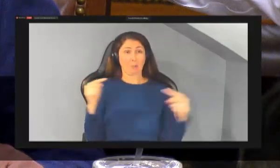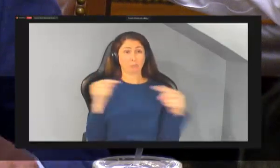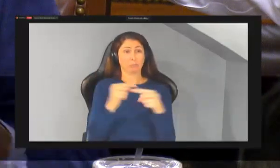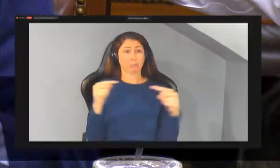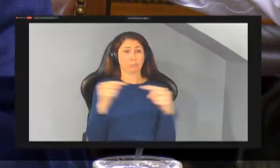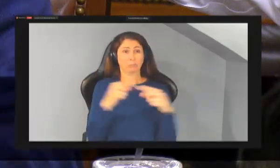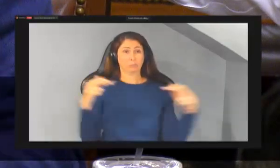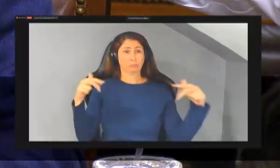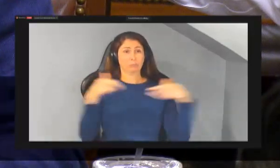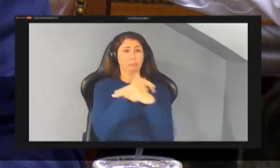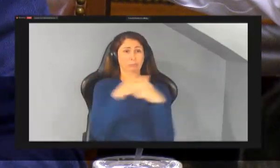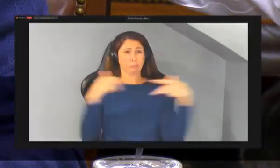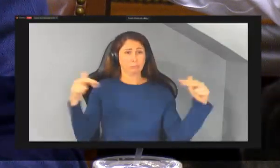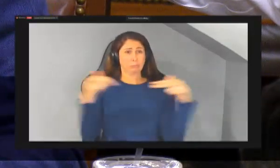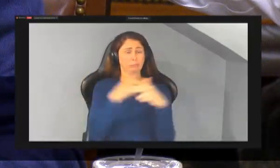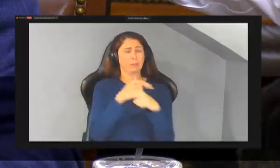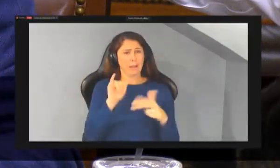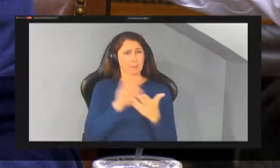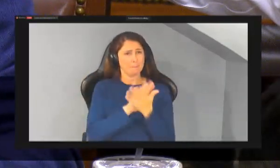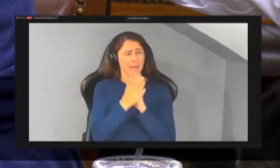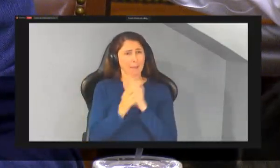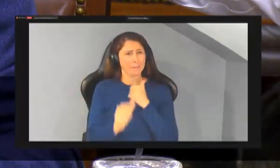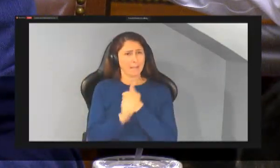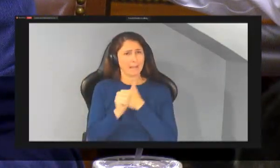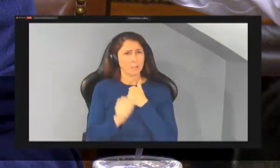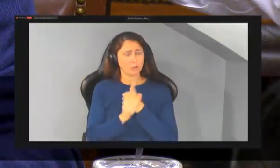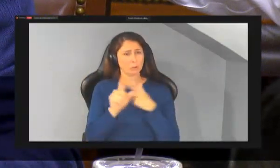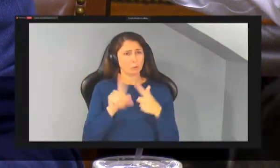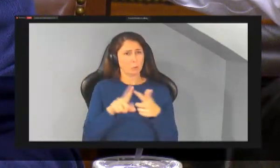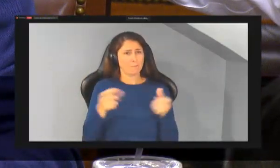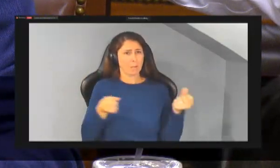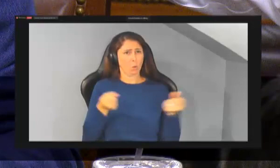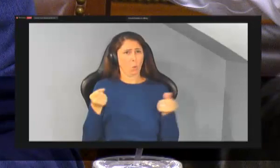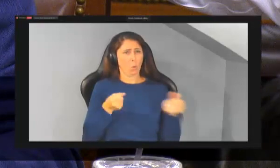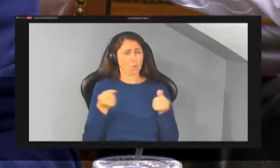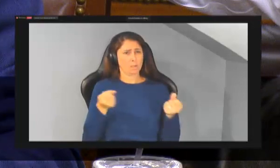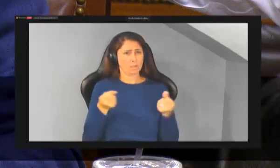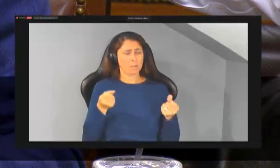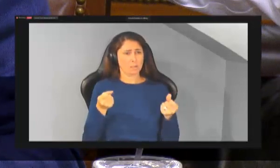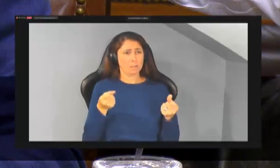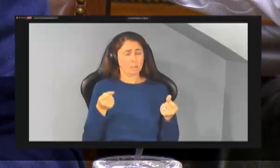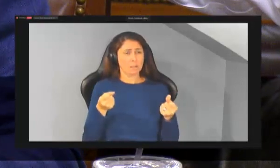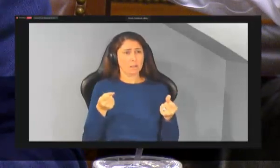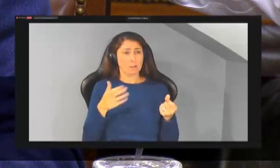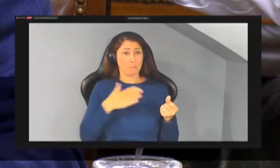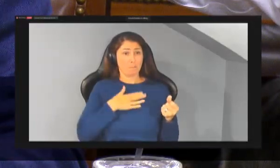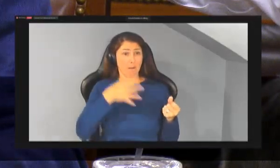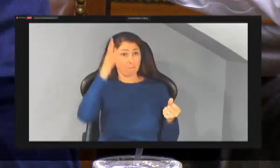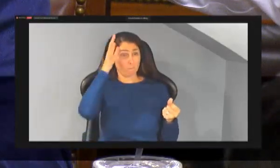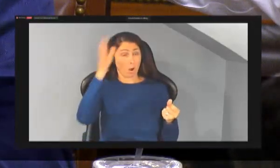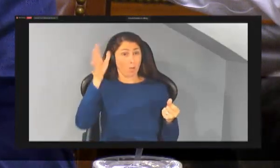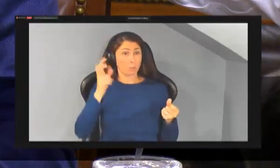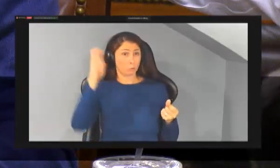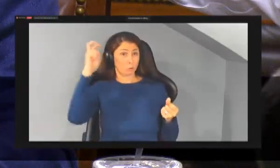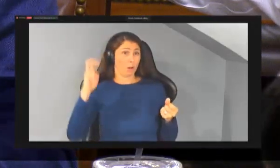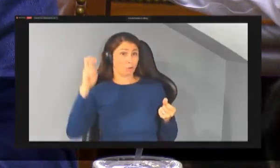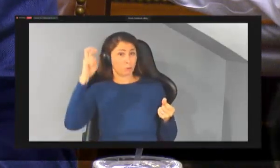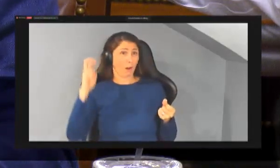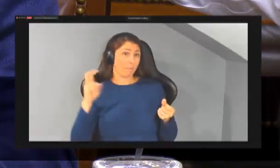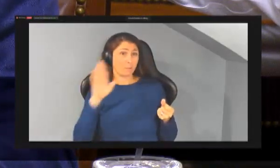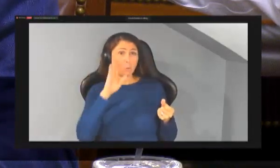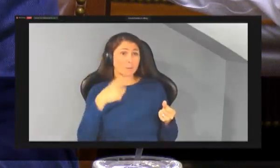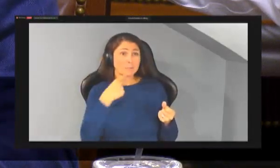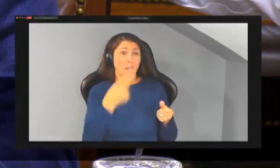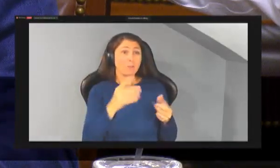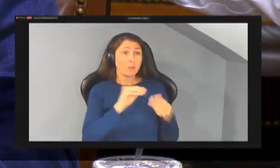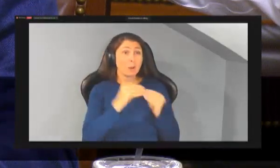So it became a danger to motor vehicles. And, you know, my father was a truck driver. He'll tell you, number one reason why